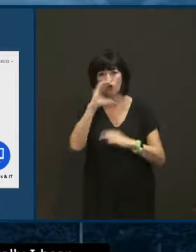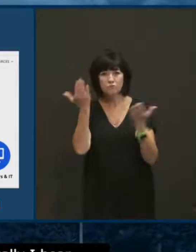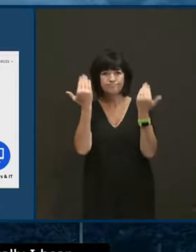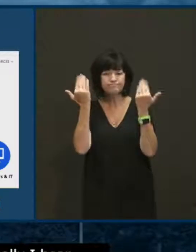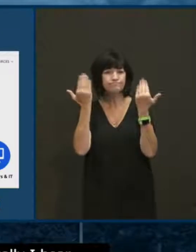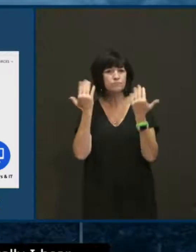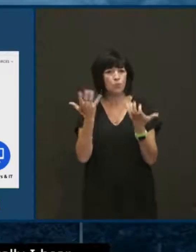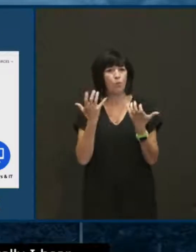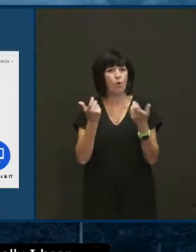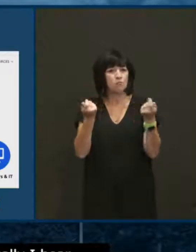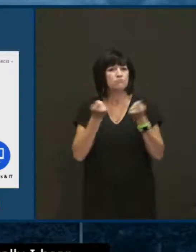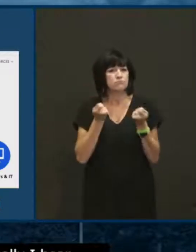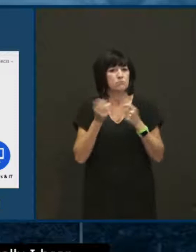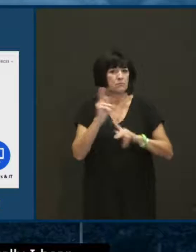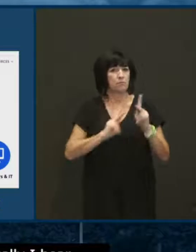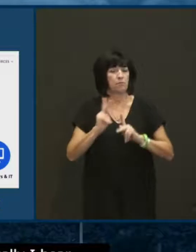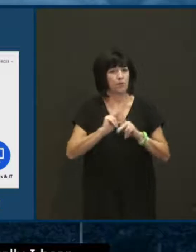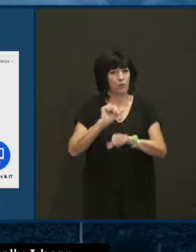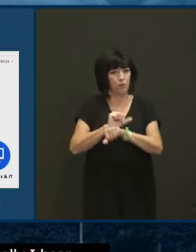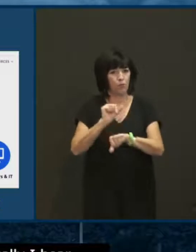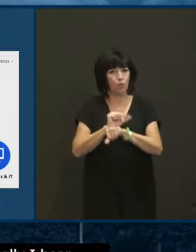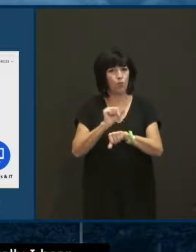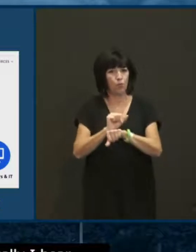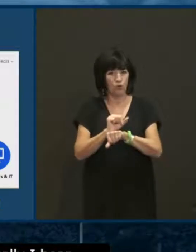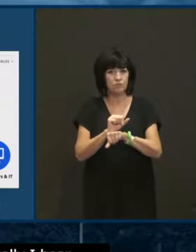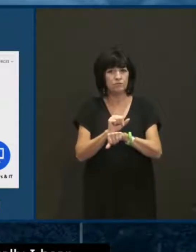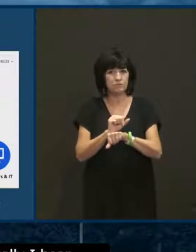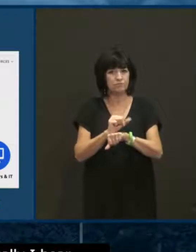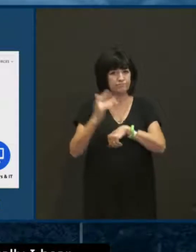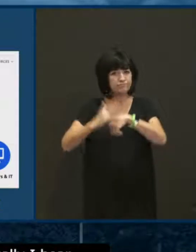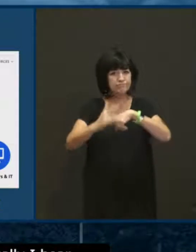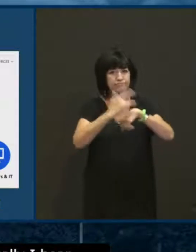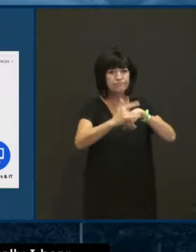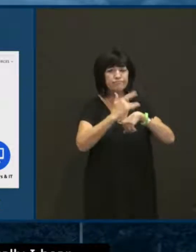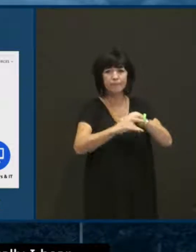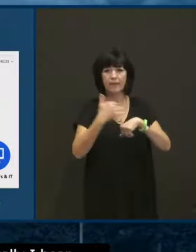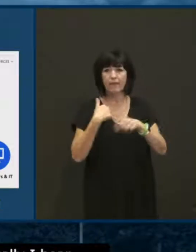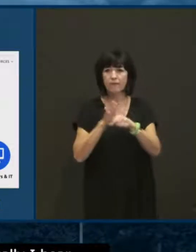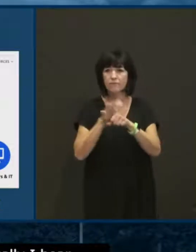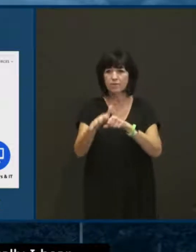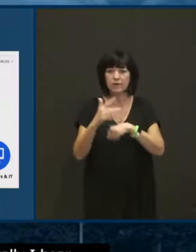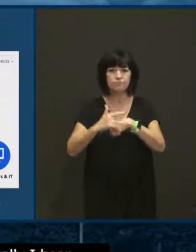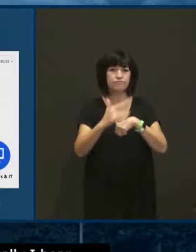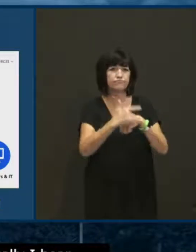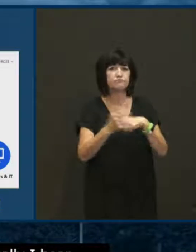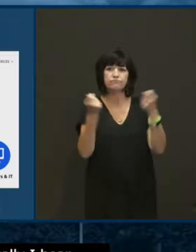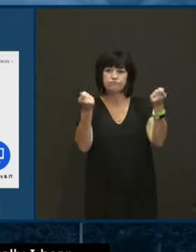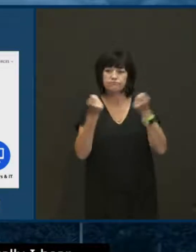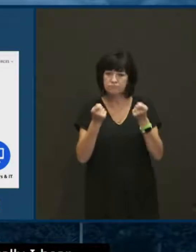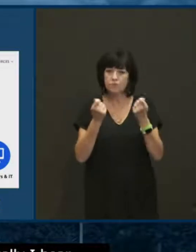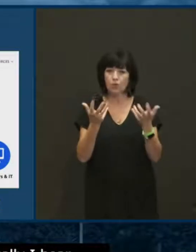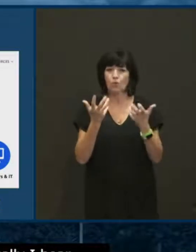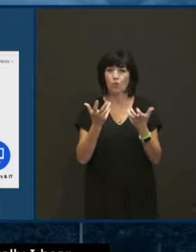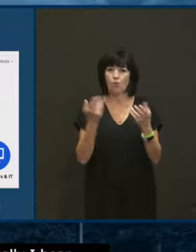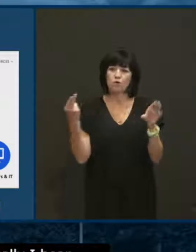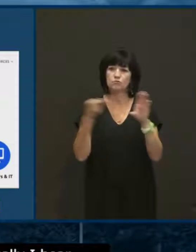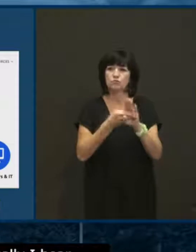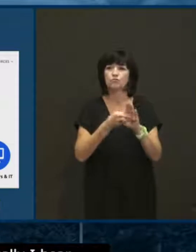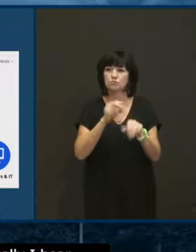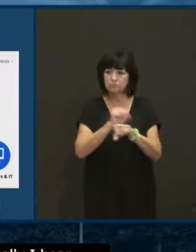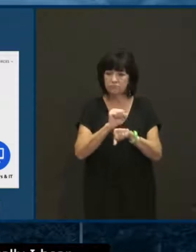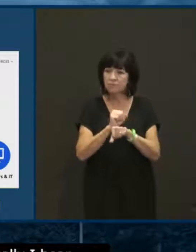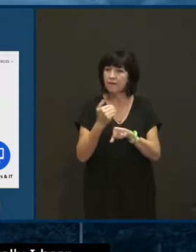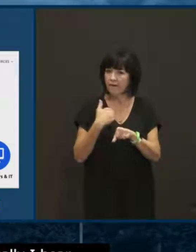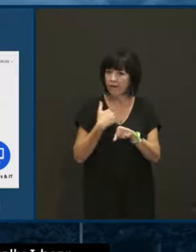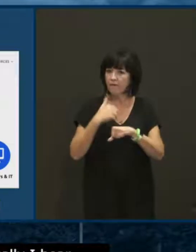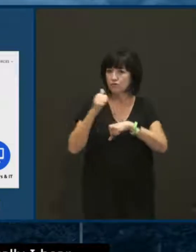have open. These particular trainings and dollars go to individuals who want the certificates in